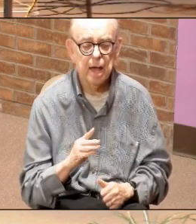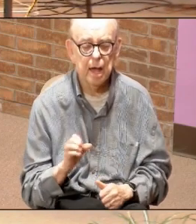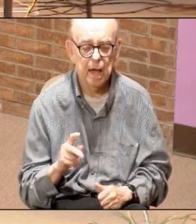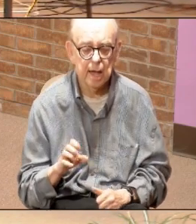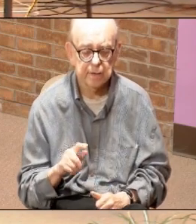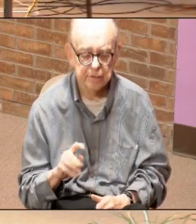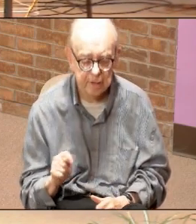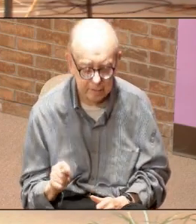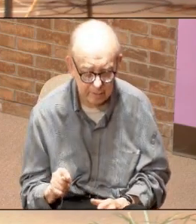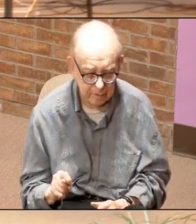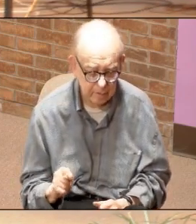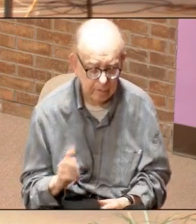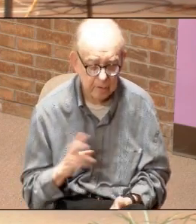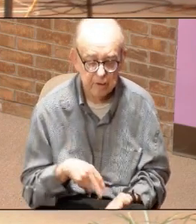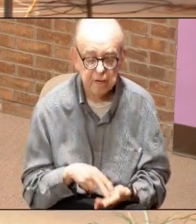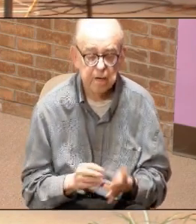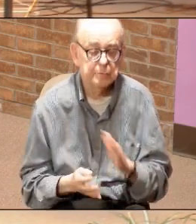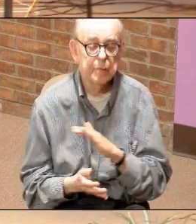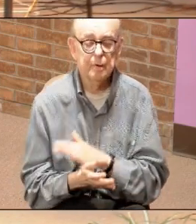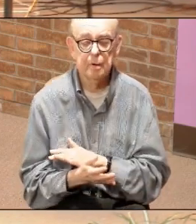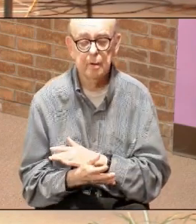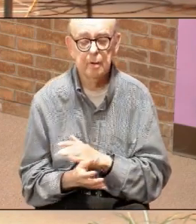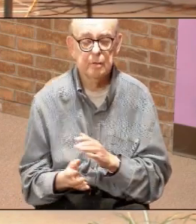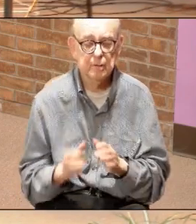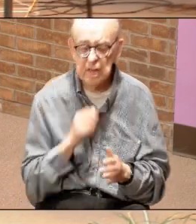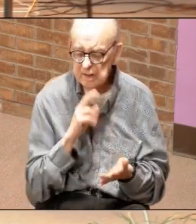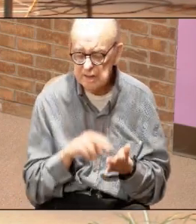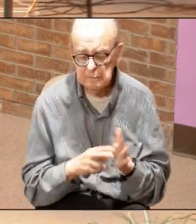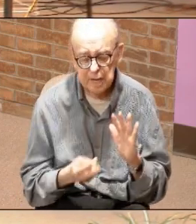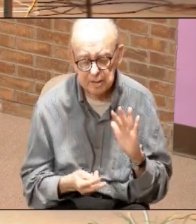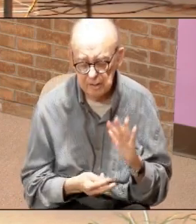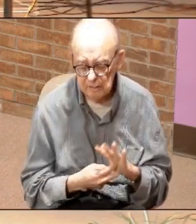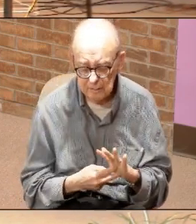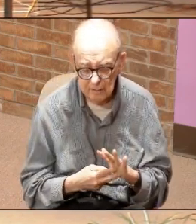morning and you didn't mean to